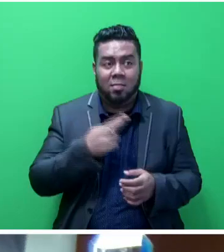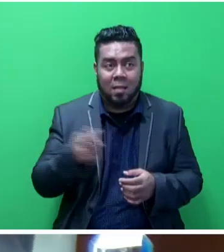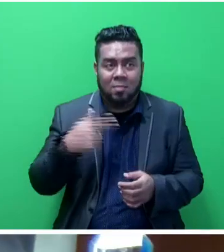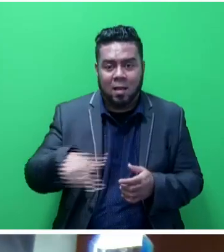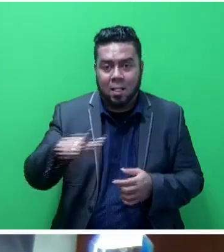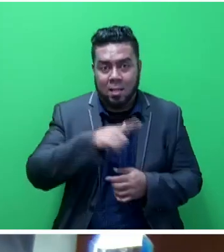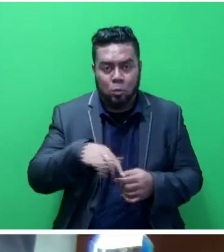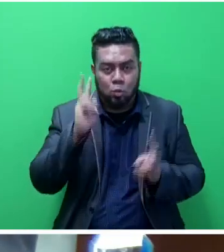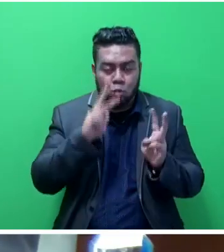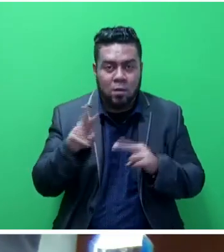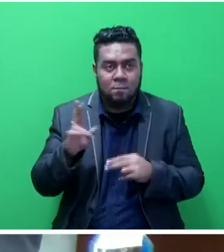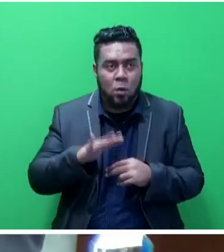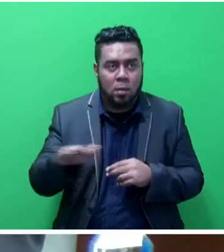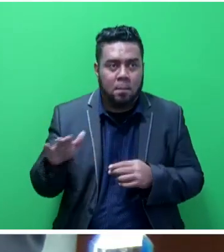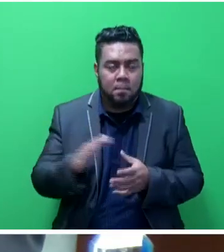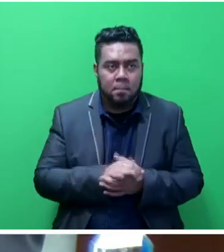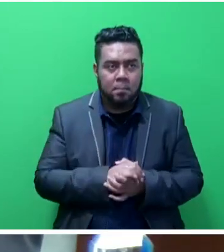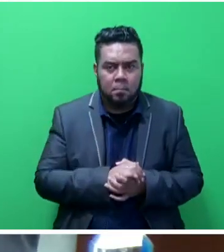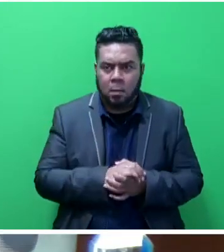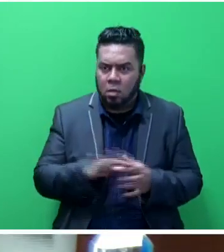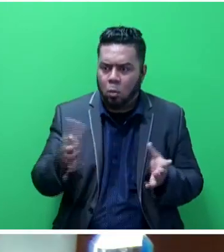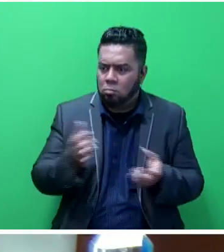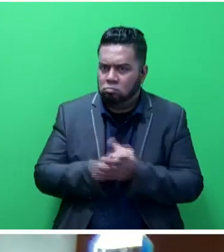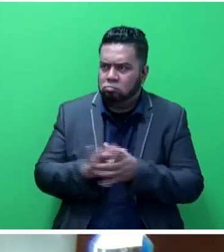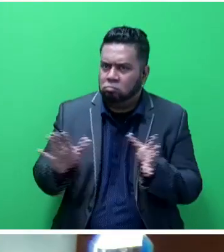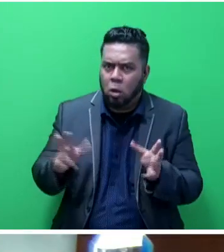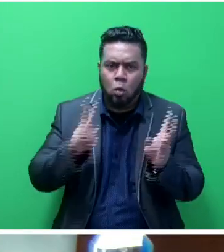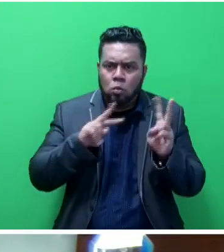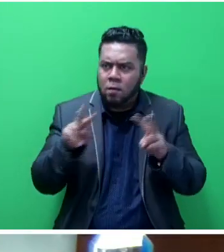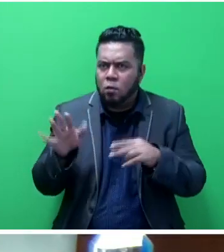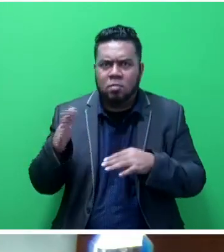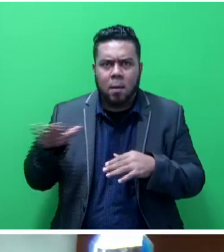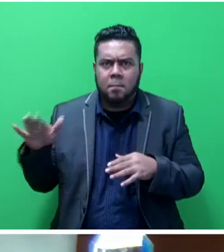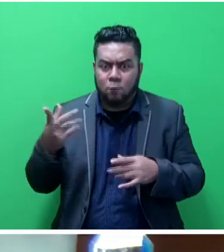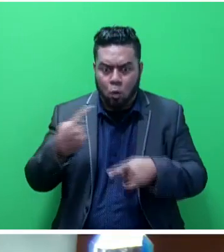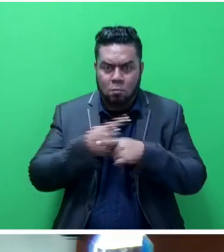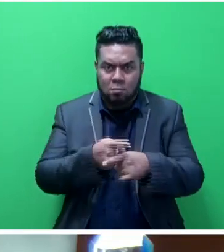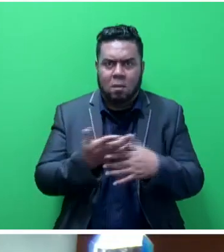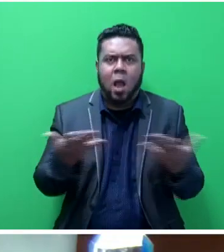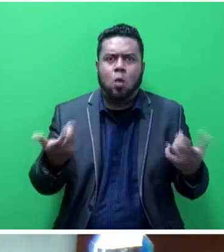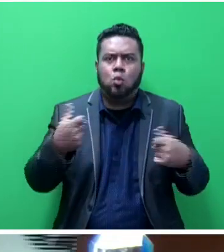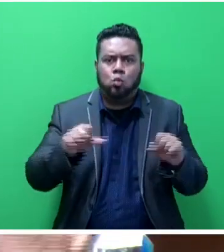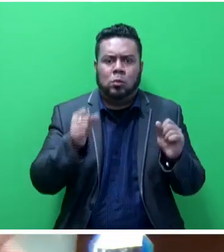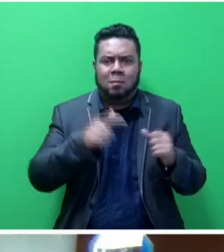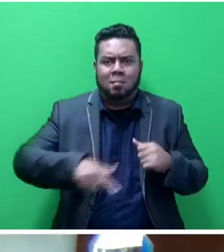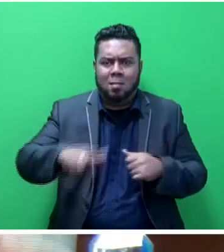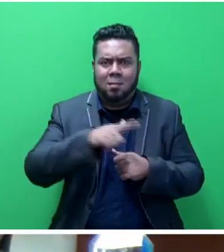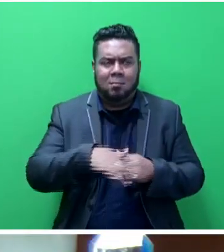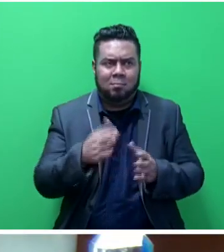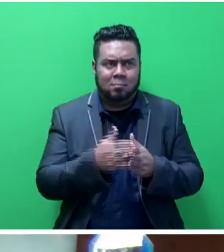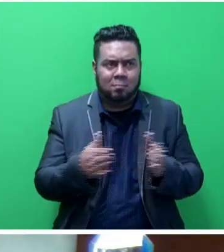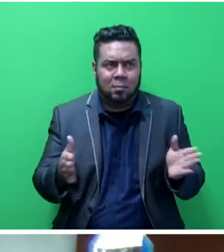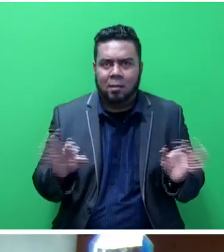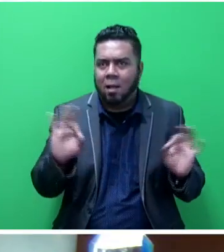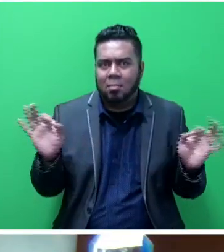were looking for them. They were abandoned. The landowners were looking for them for guidance how to utilize this on a commercial basis,